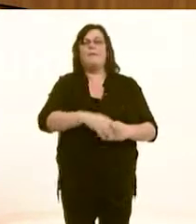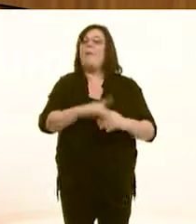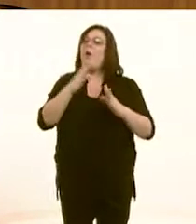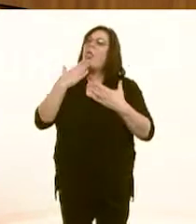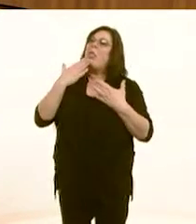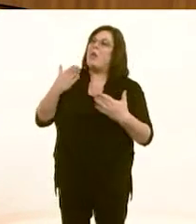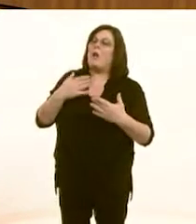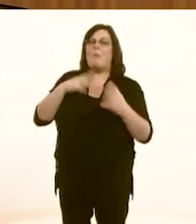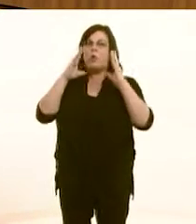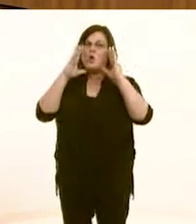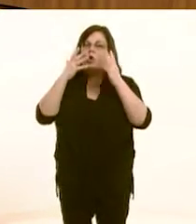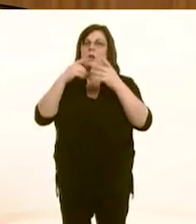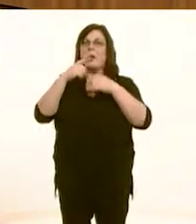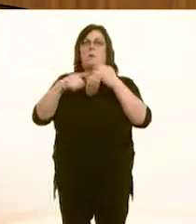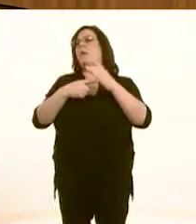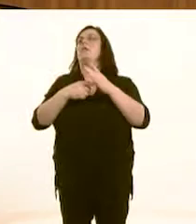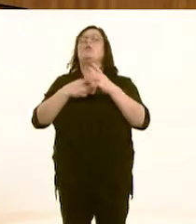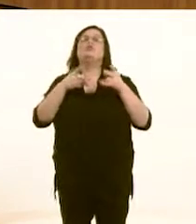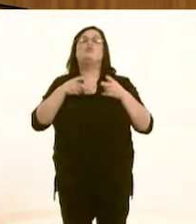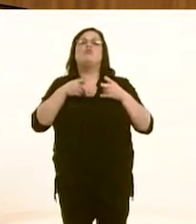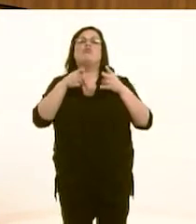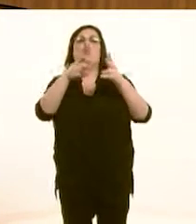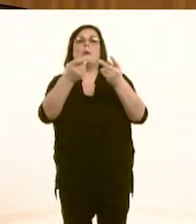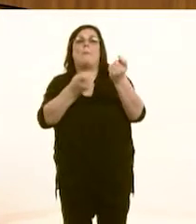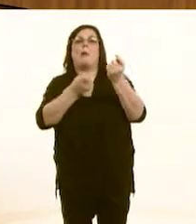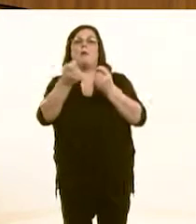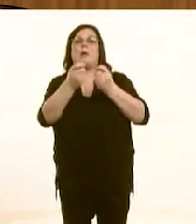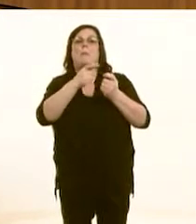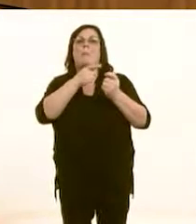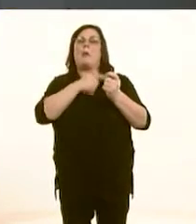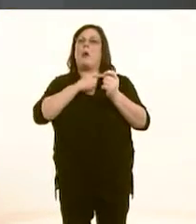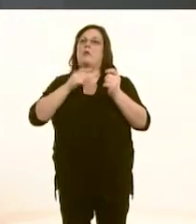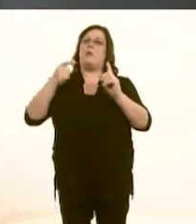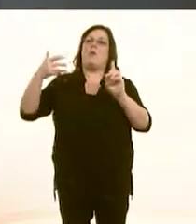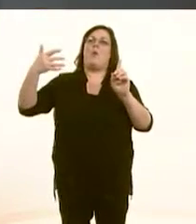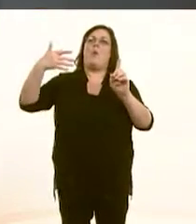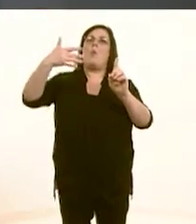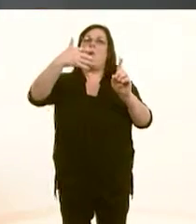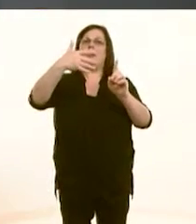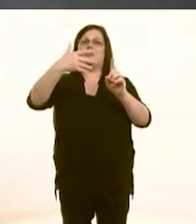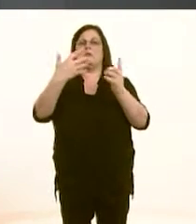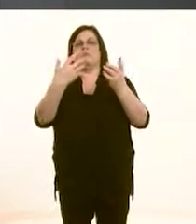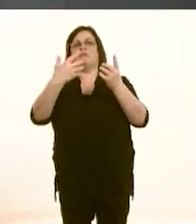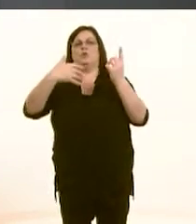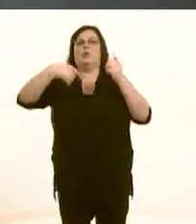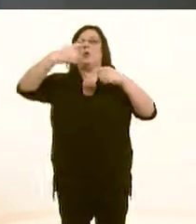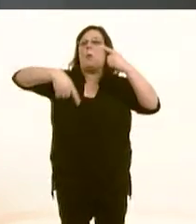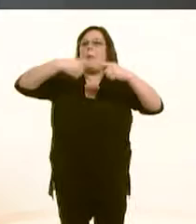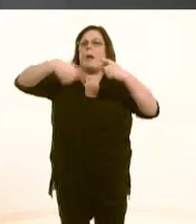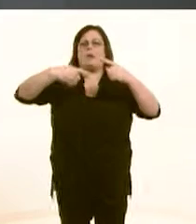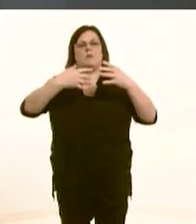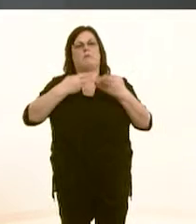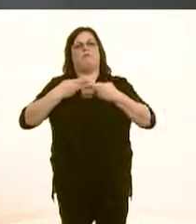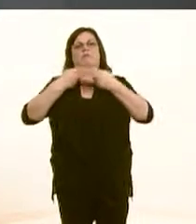have concerns about the traffic management implications surrounding the movement of turbine components for the Teign Gwynt and Gareth Lwyd